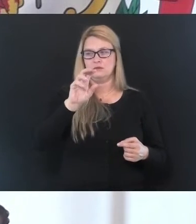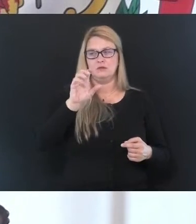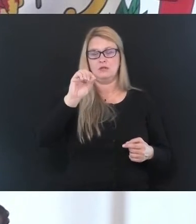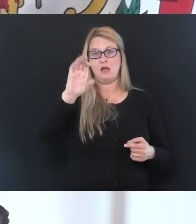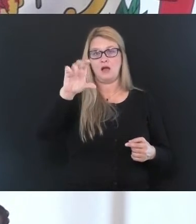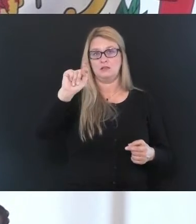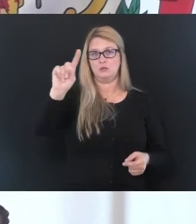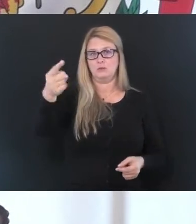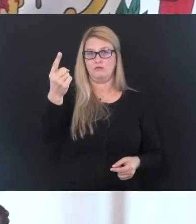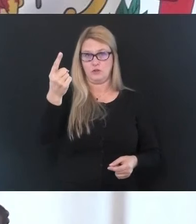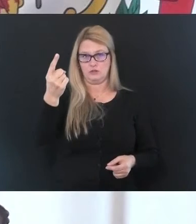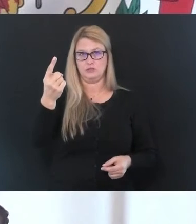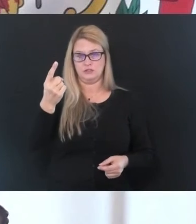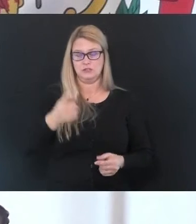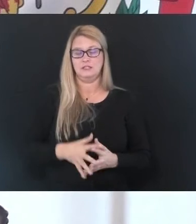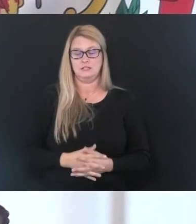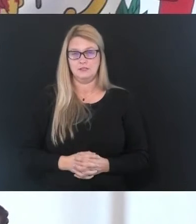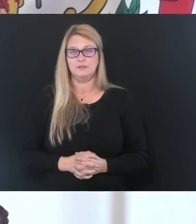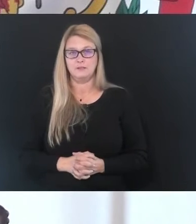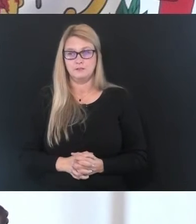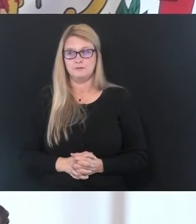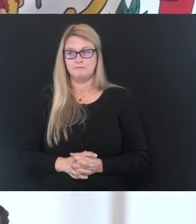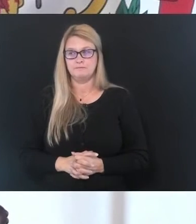COVID relief. Now,